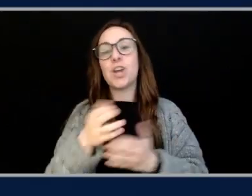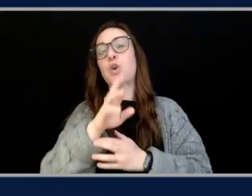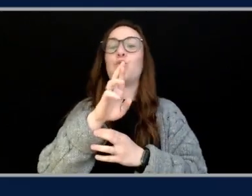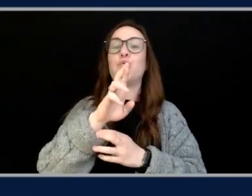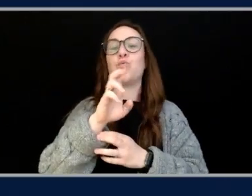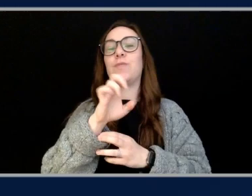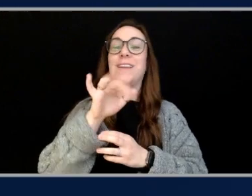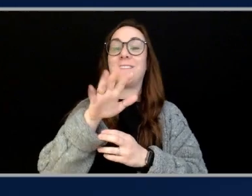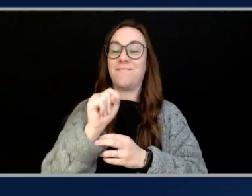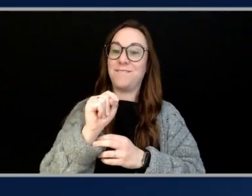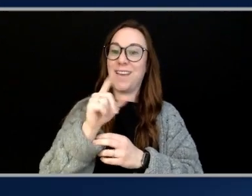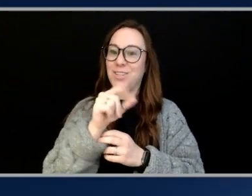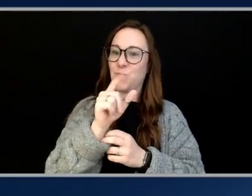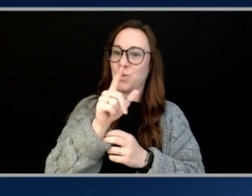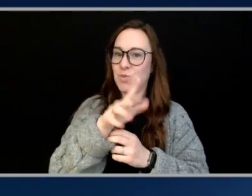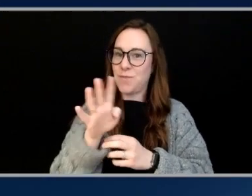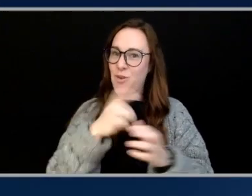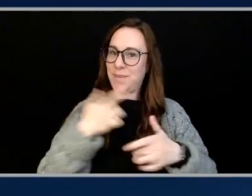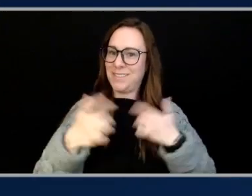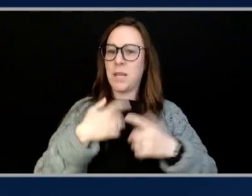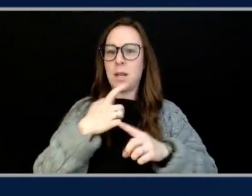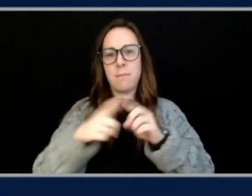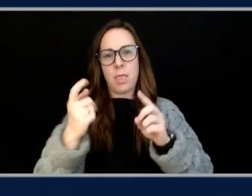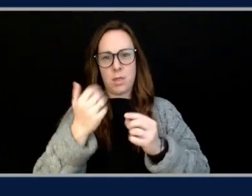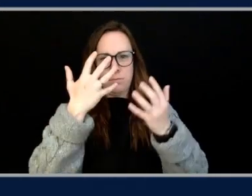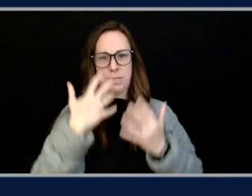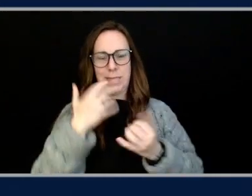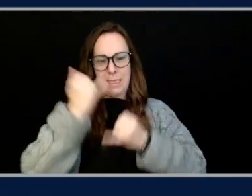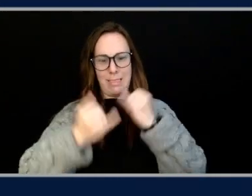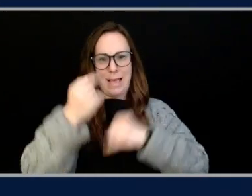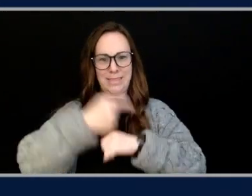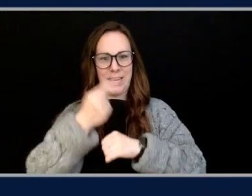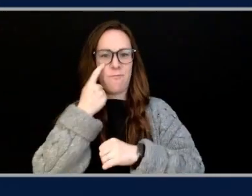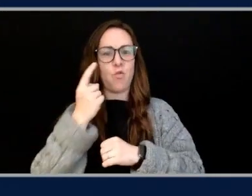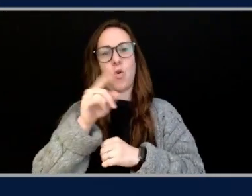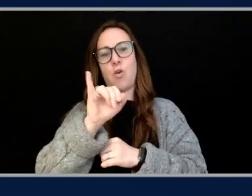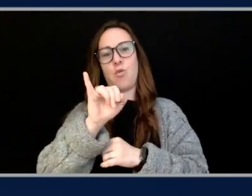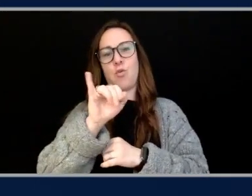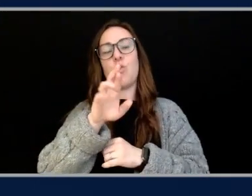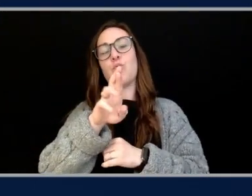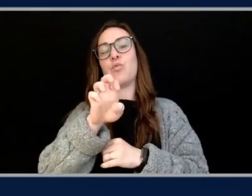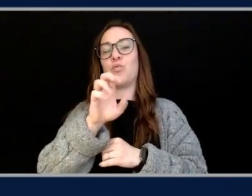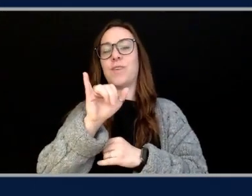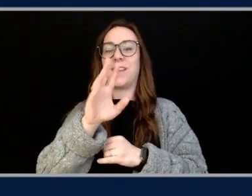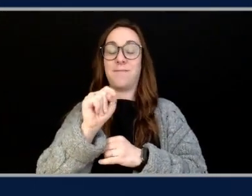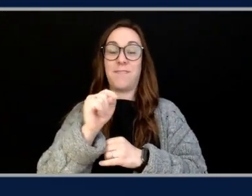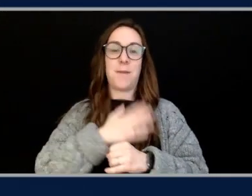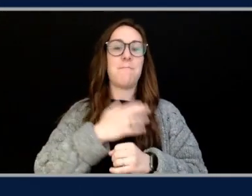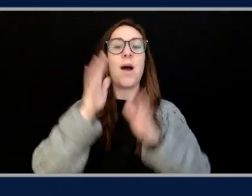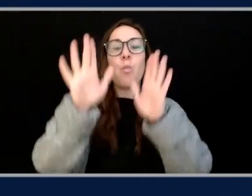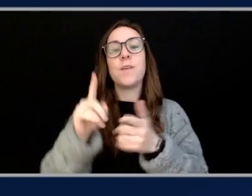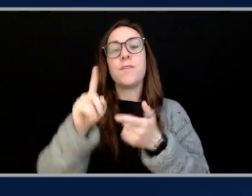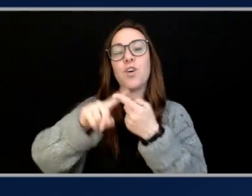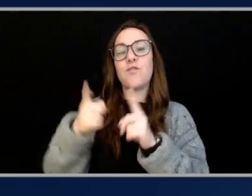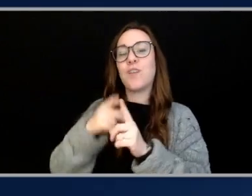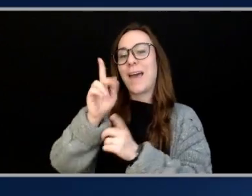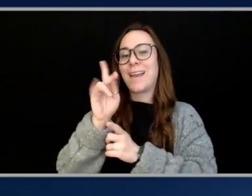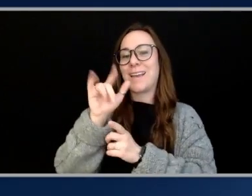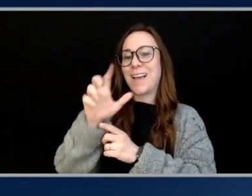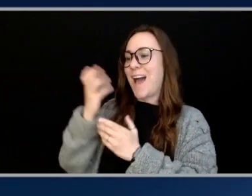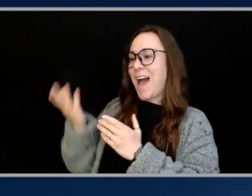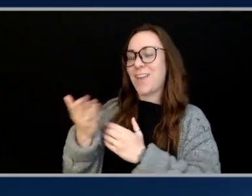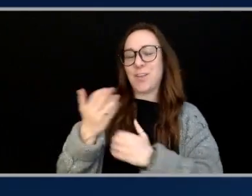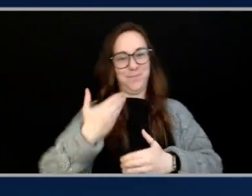I'm so happy to be here, but I am a little bit sad that it's the last day of reInvent. I'm here with my wonderful friend Kyle. My name is Fiona McCann. I